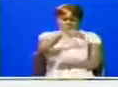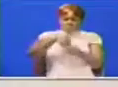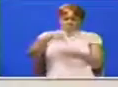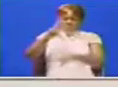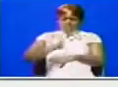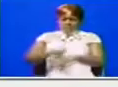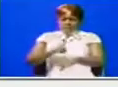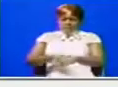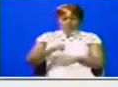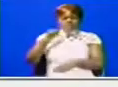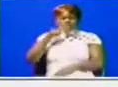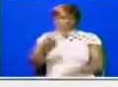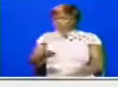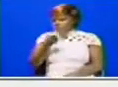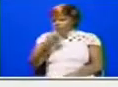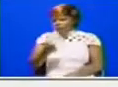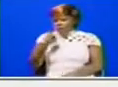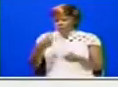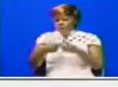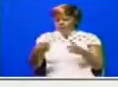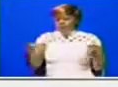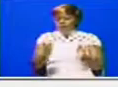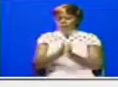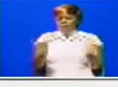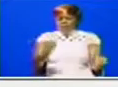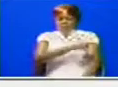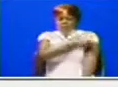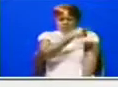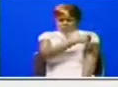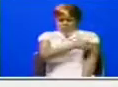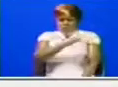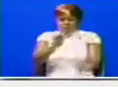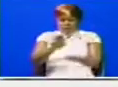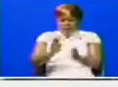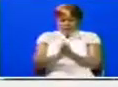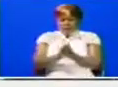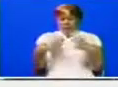treatment. The new tablet is set to be rolled out in public hospitals and other health facilities in the country.